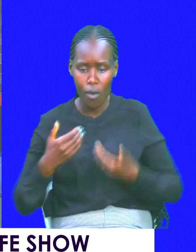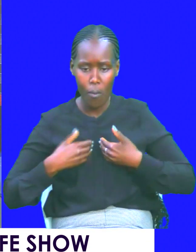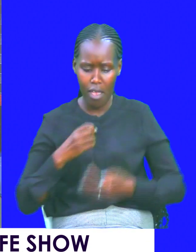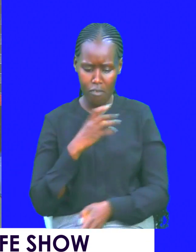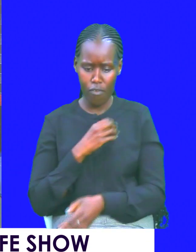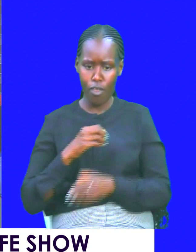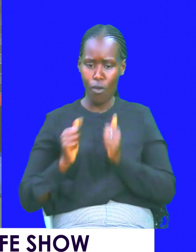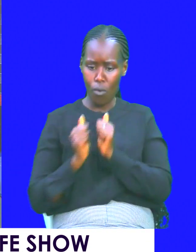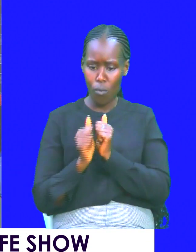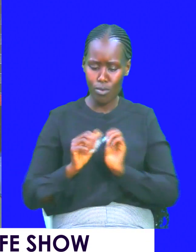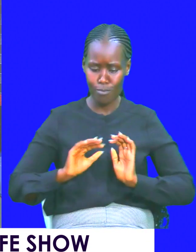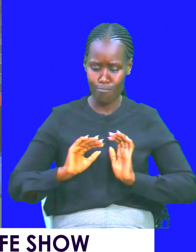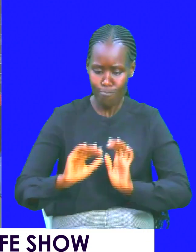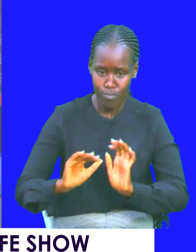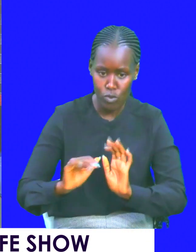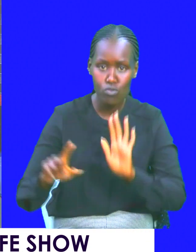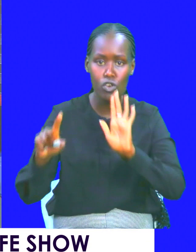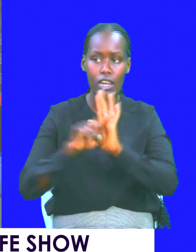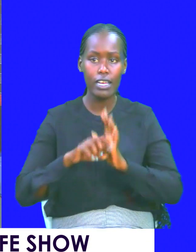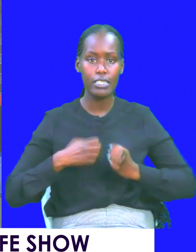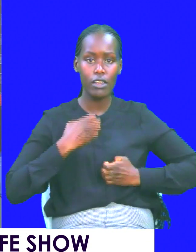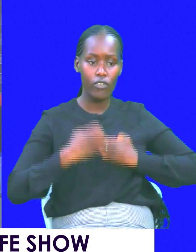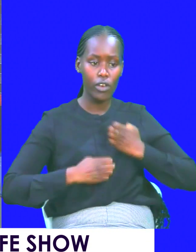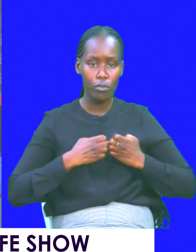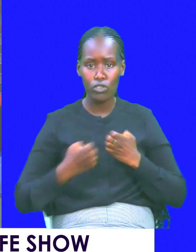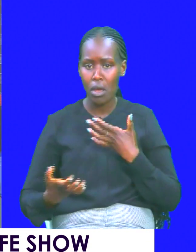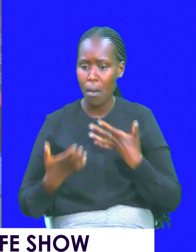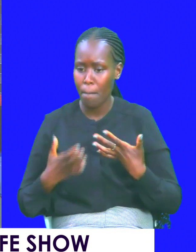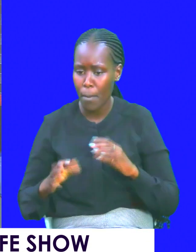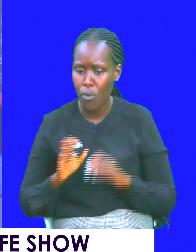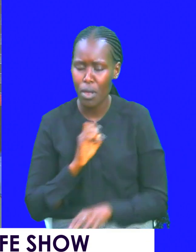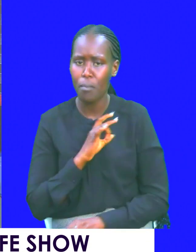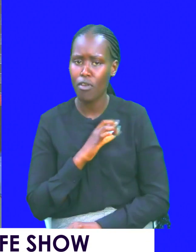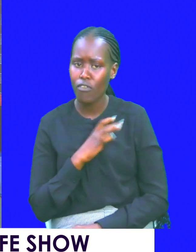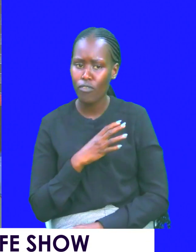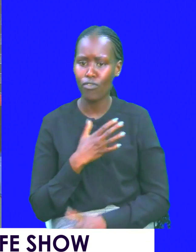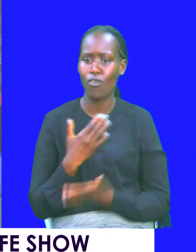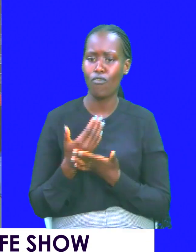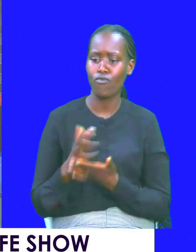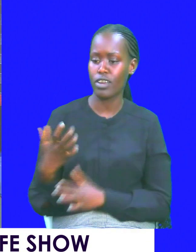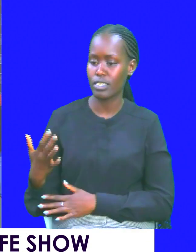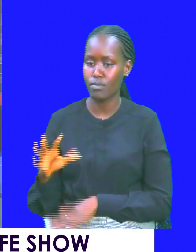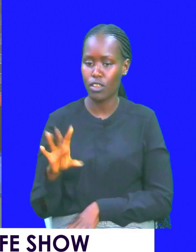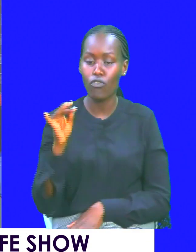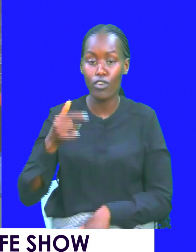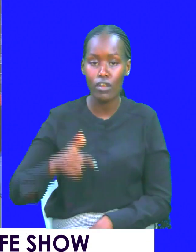push you into negative emotion. You can be so fearful of something that you find